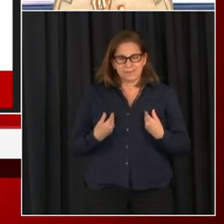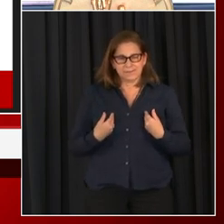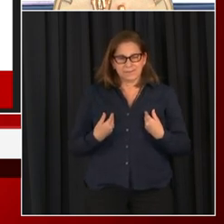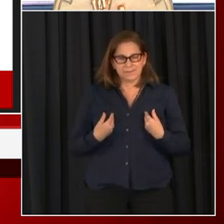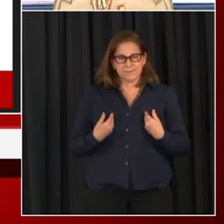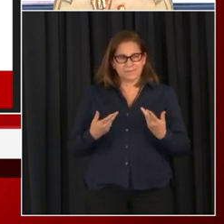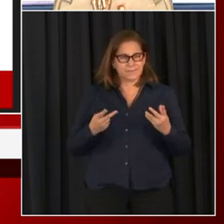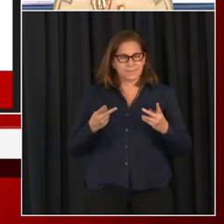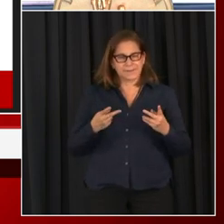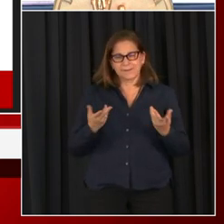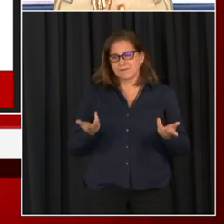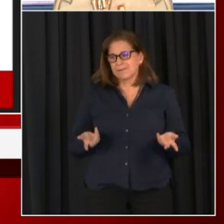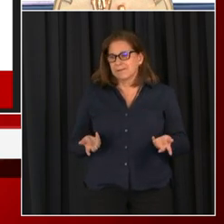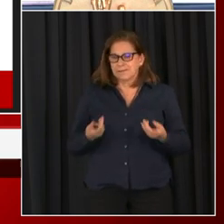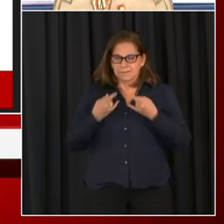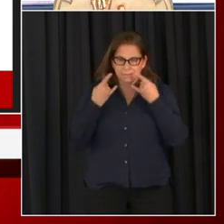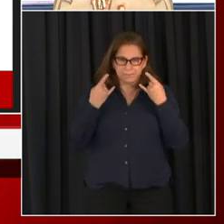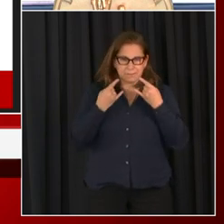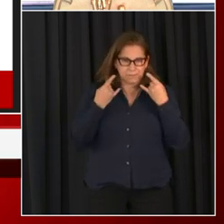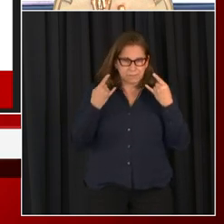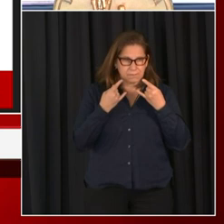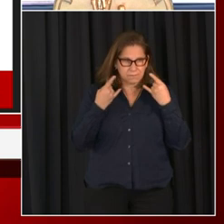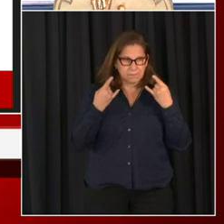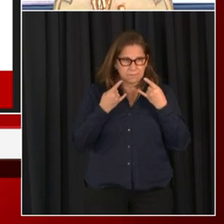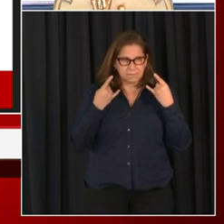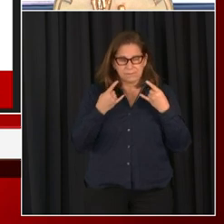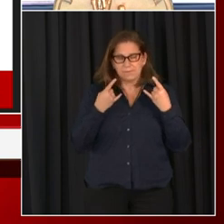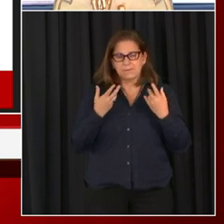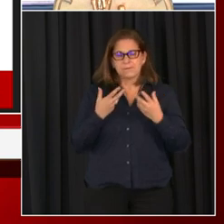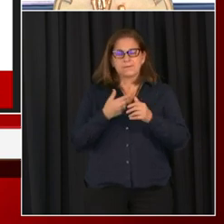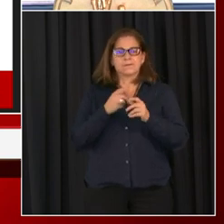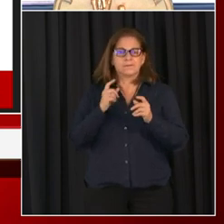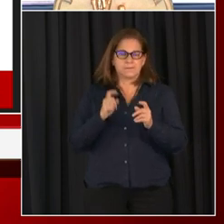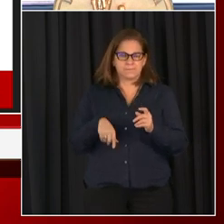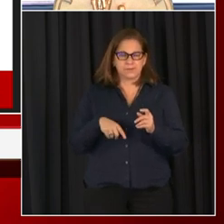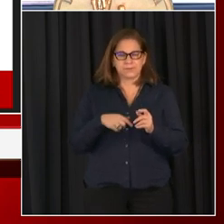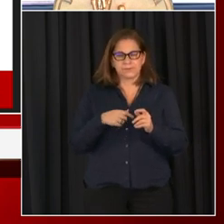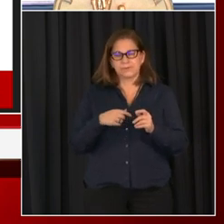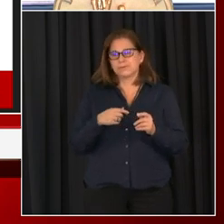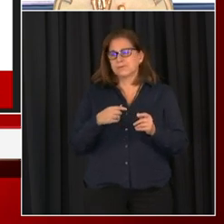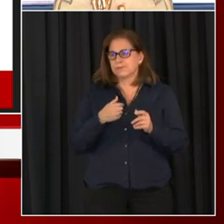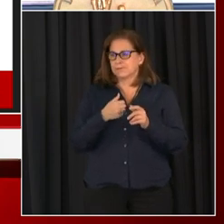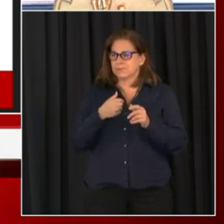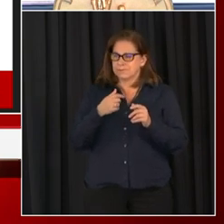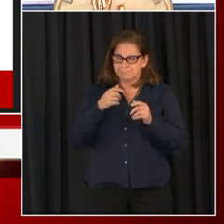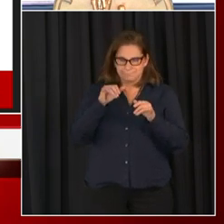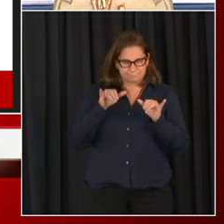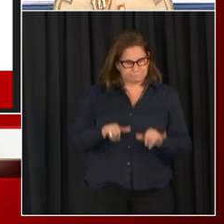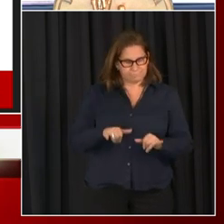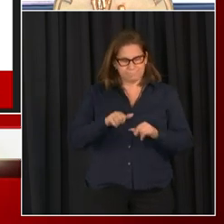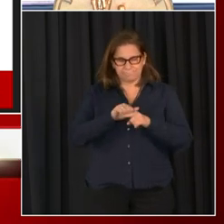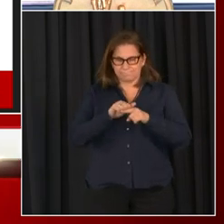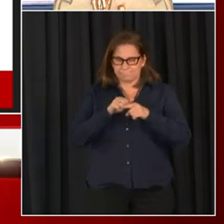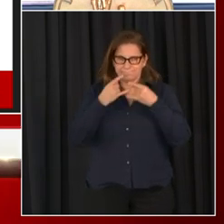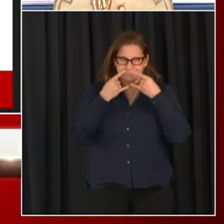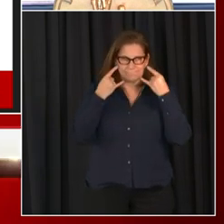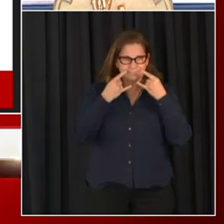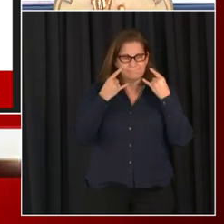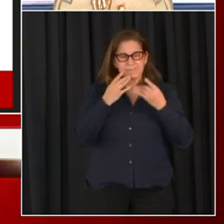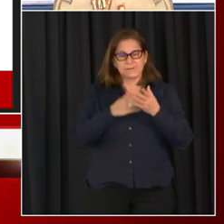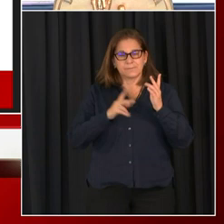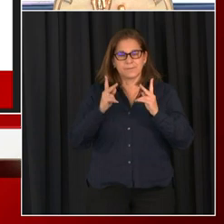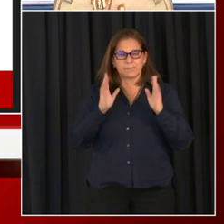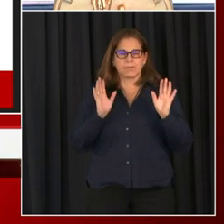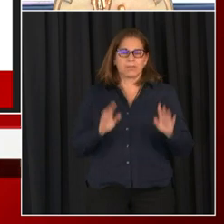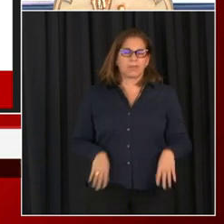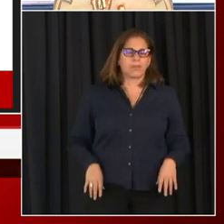safe. And part of that is, the other way I say it is, you don't have to go just because you were invited,